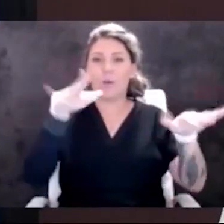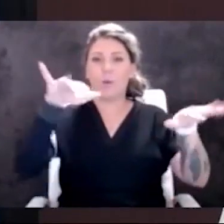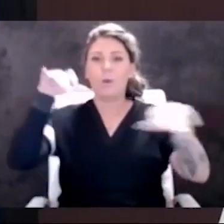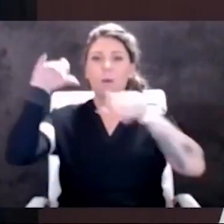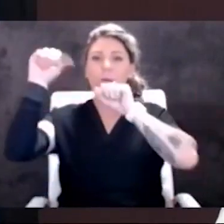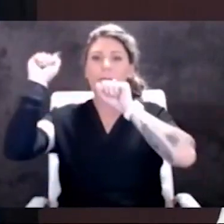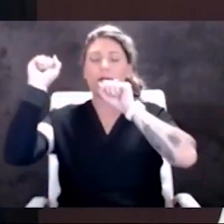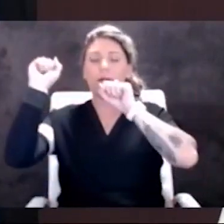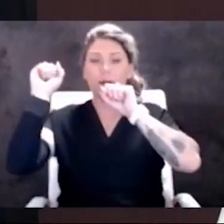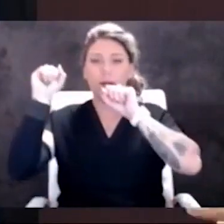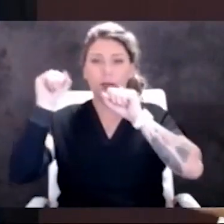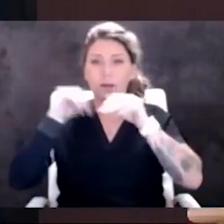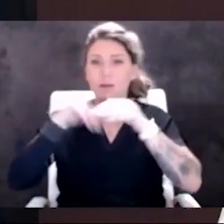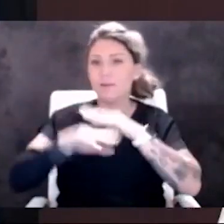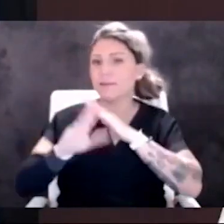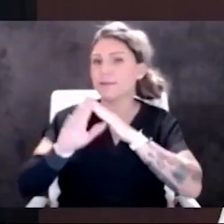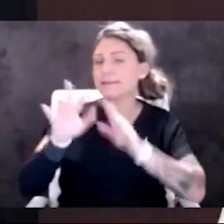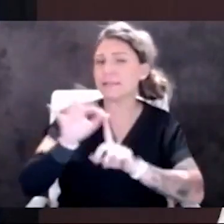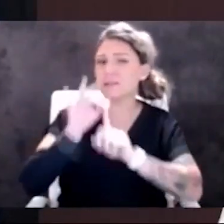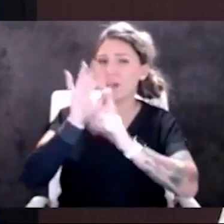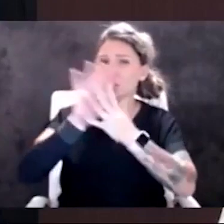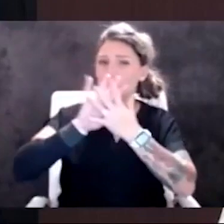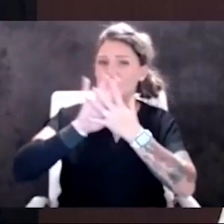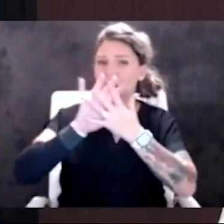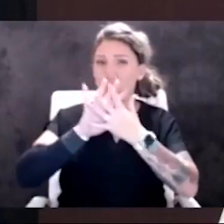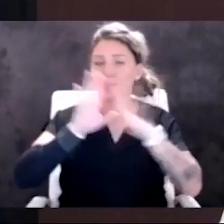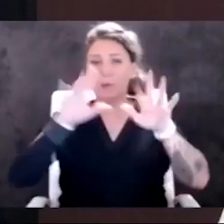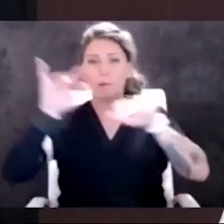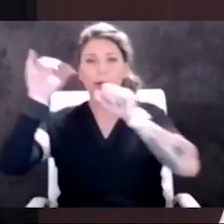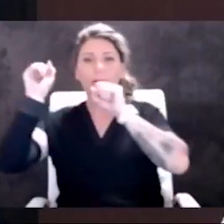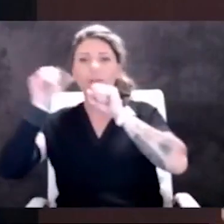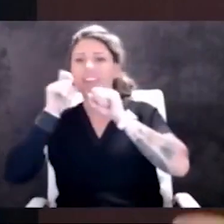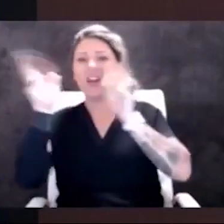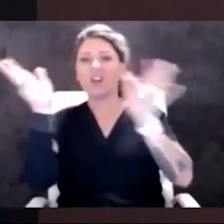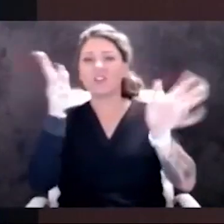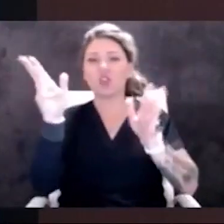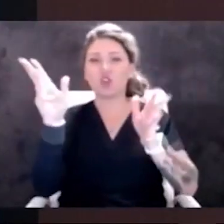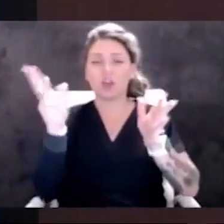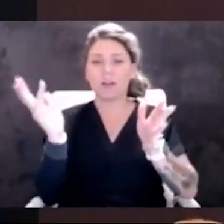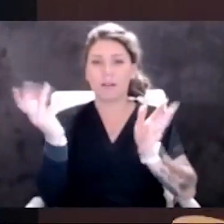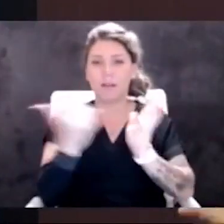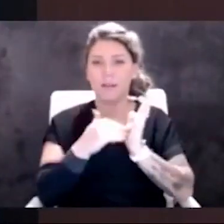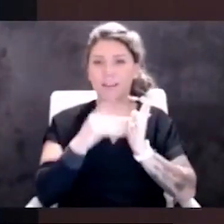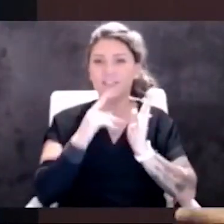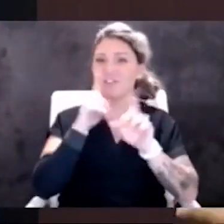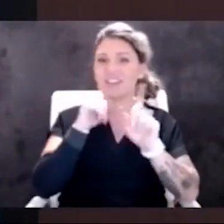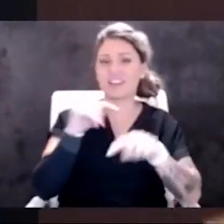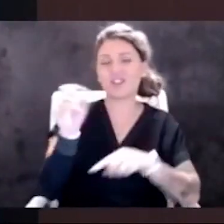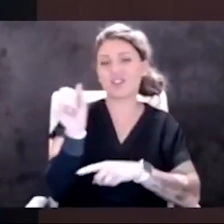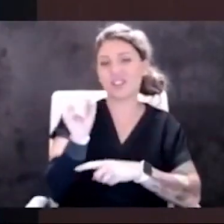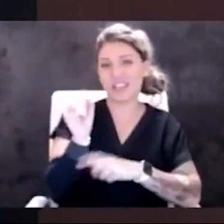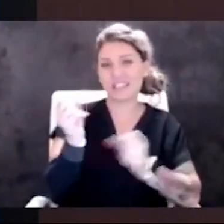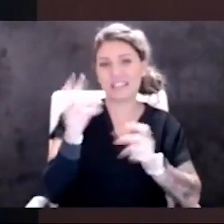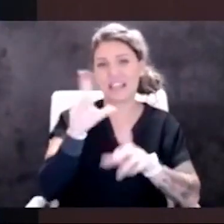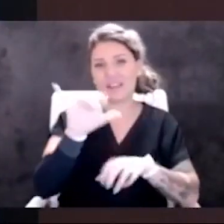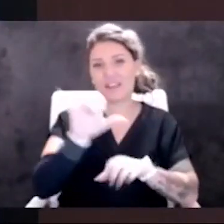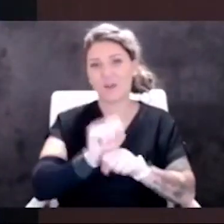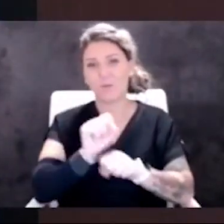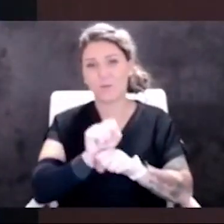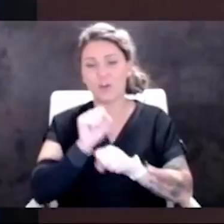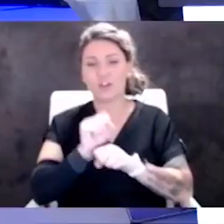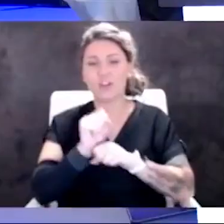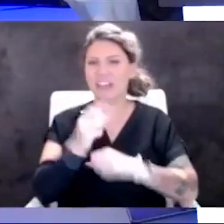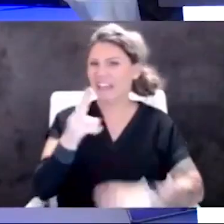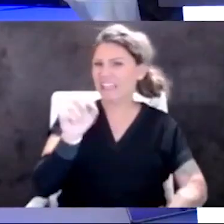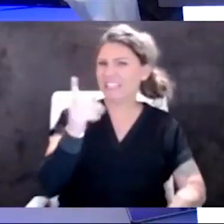special filters, and take it out of the hospital so it doesn't recirculate. So the answer to that question is yes, we do a lot of that work. And Heath, I know you've had to do a special work